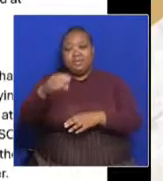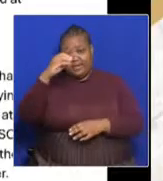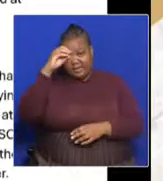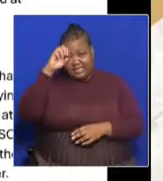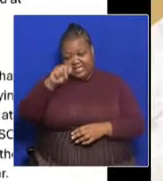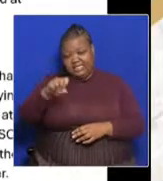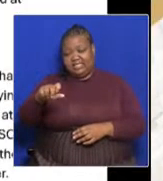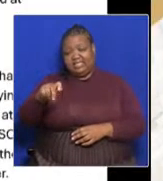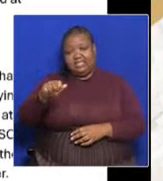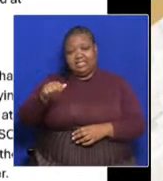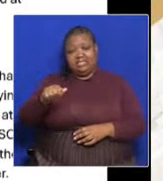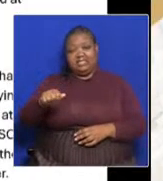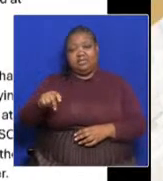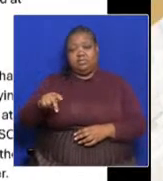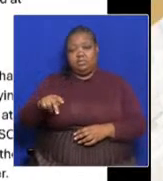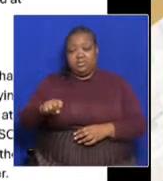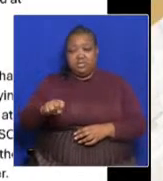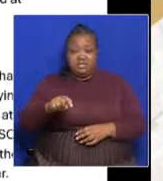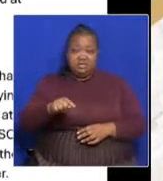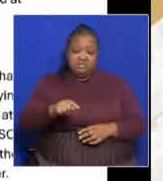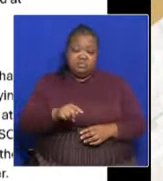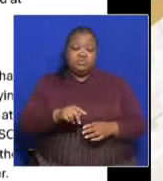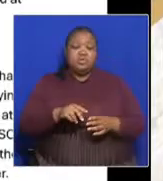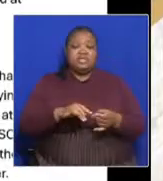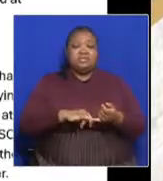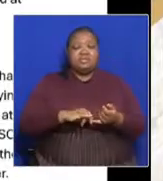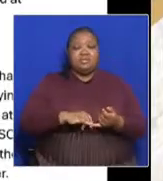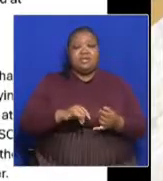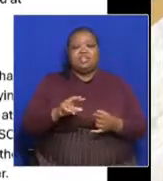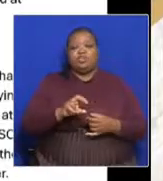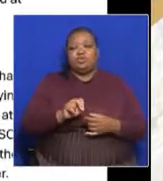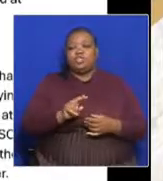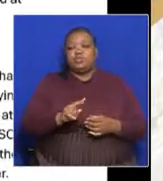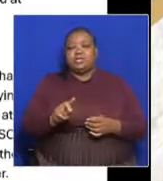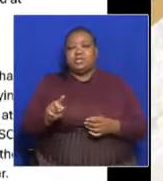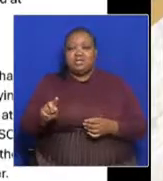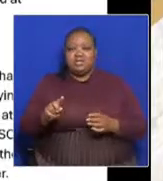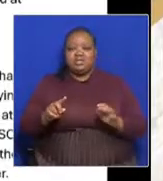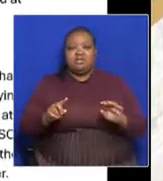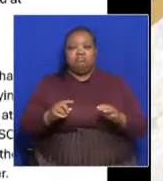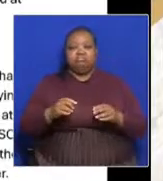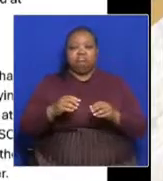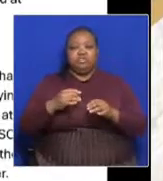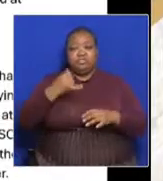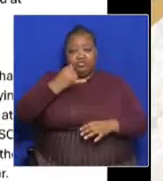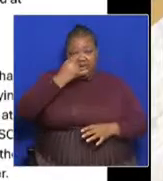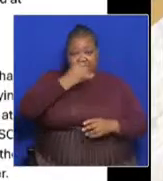September 2020 respectively. I'll stop there, you see that? Yes, yes. Now let's talk about the September 2020. Is that the